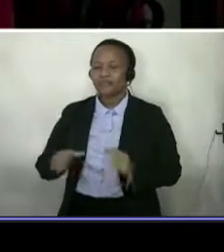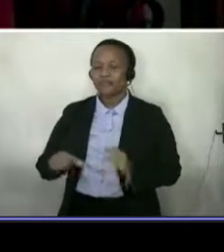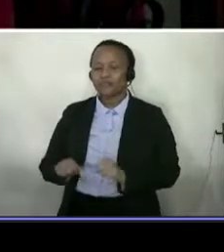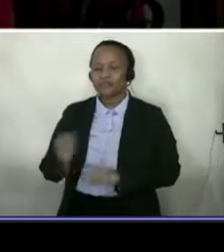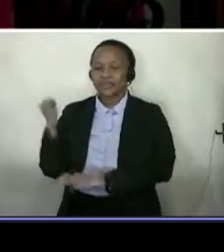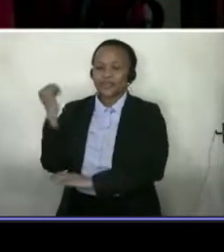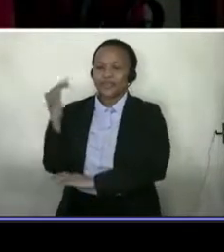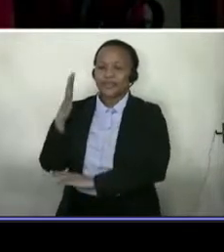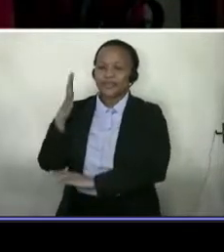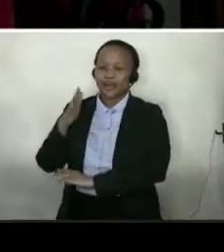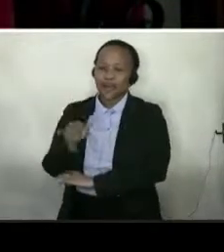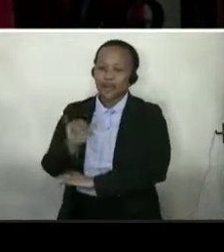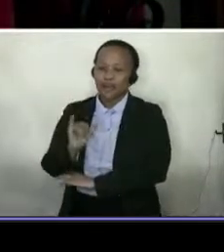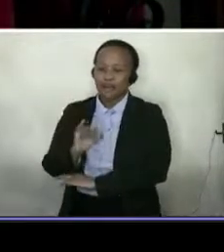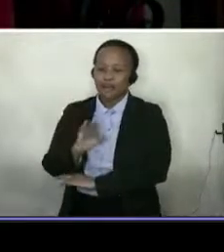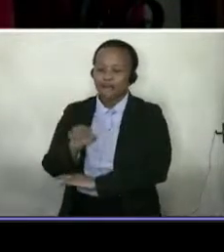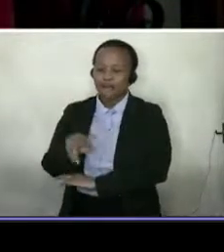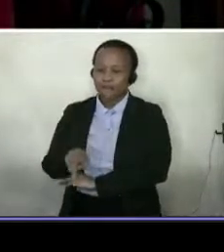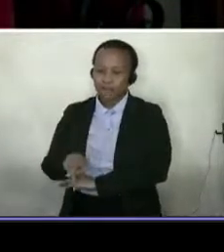Honorable